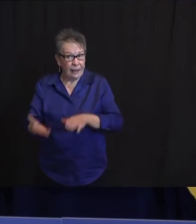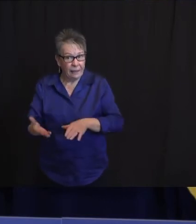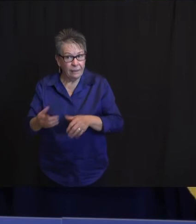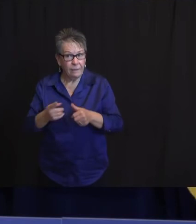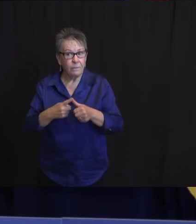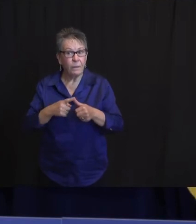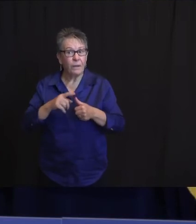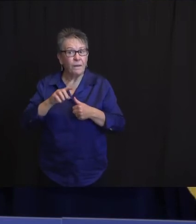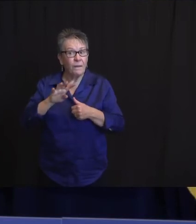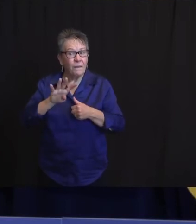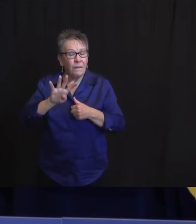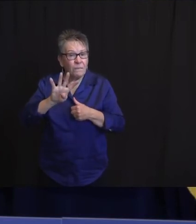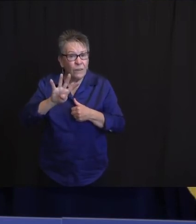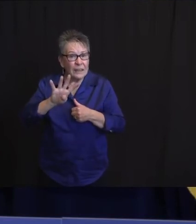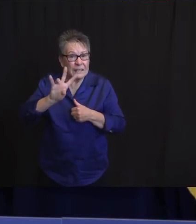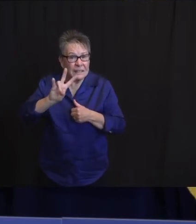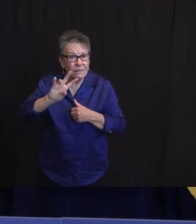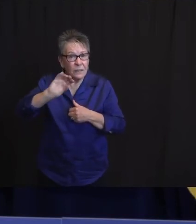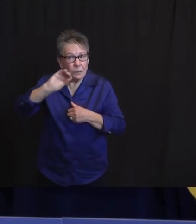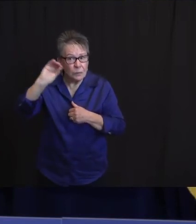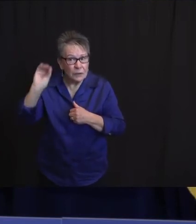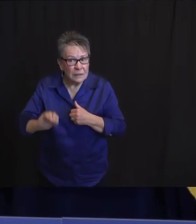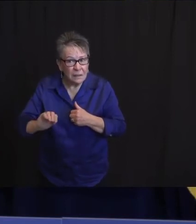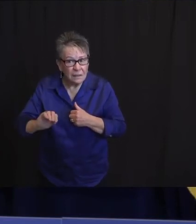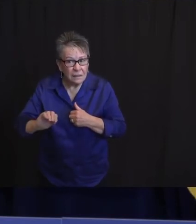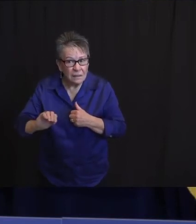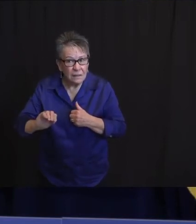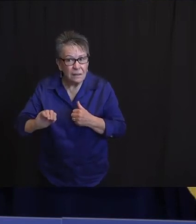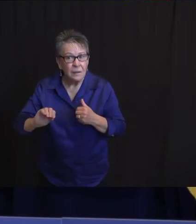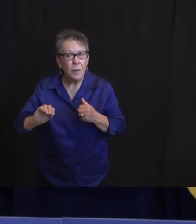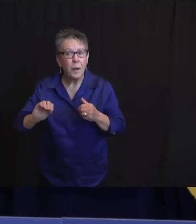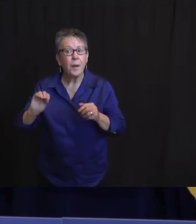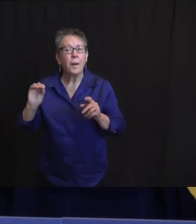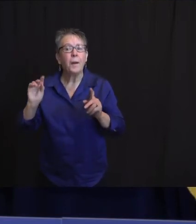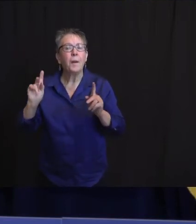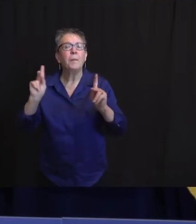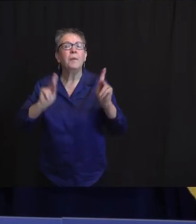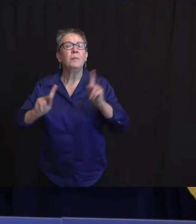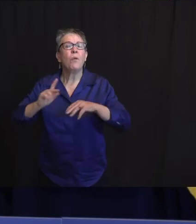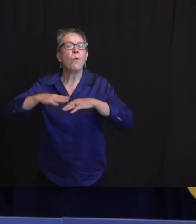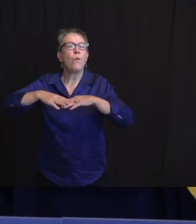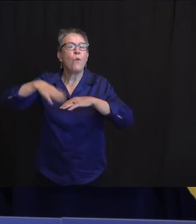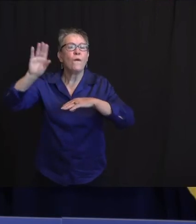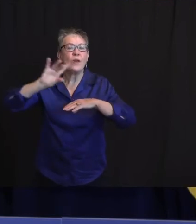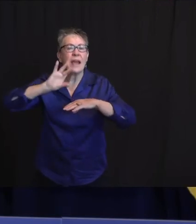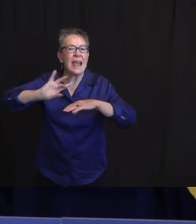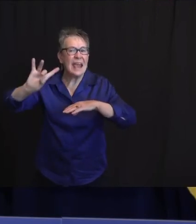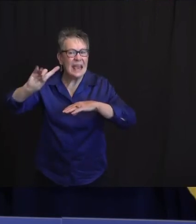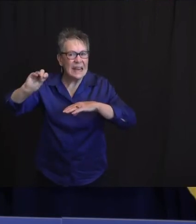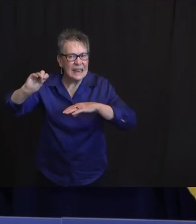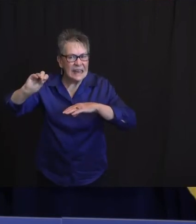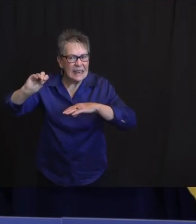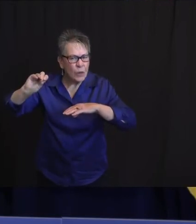47% have been among those of 80 years or older, 47%.